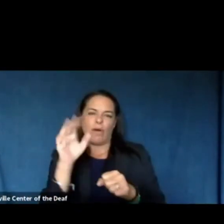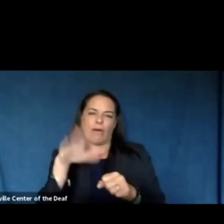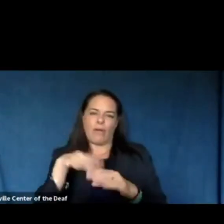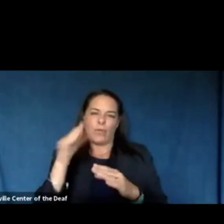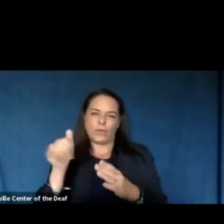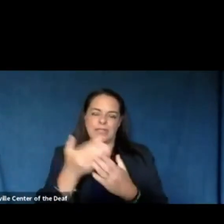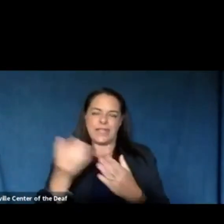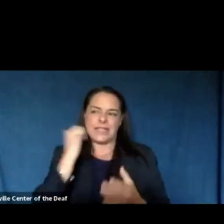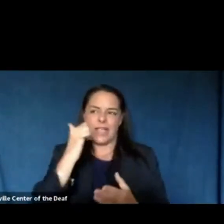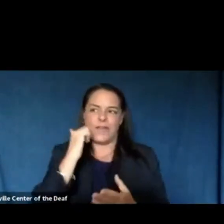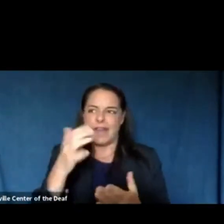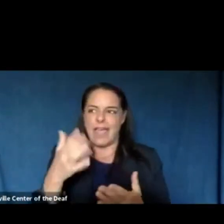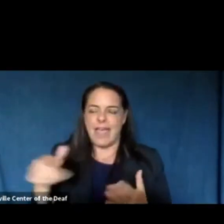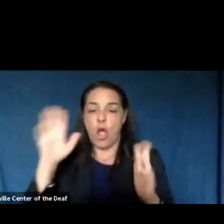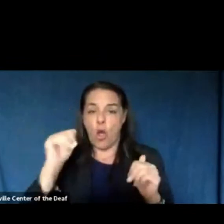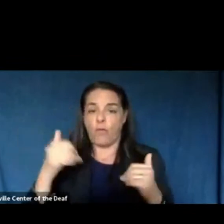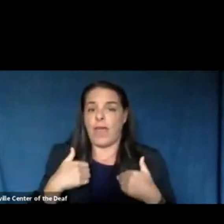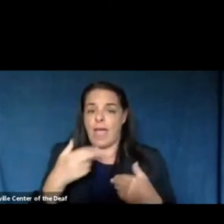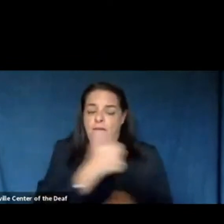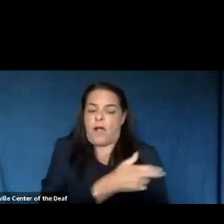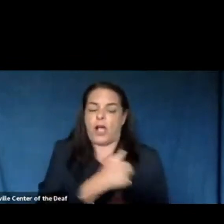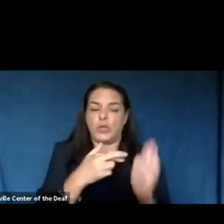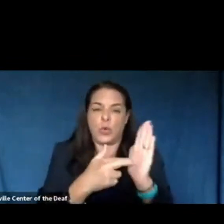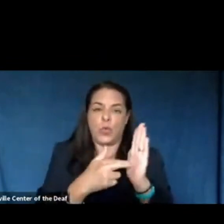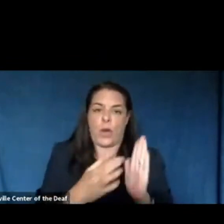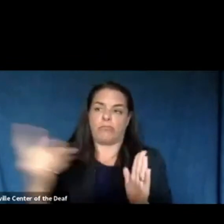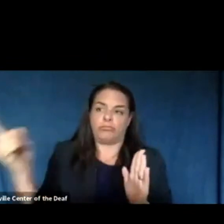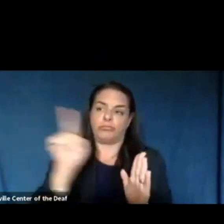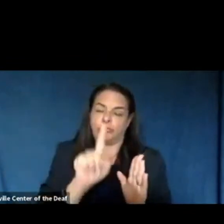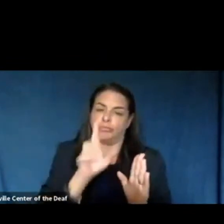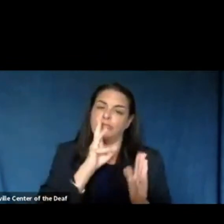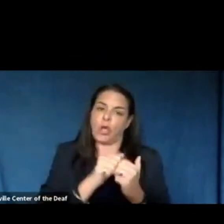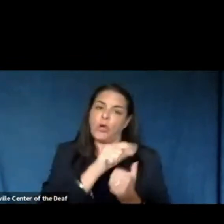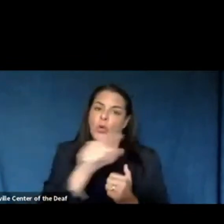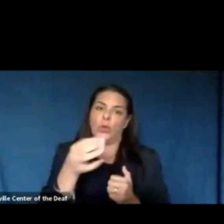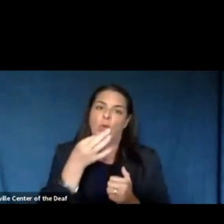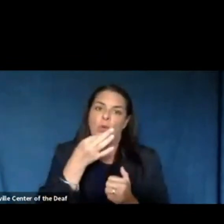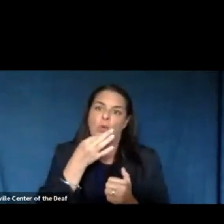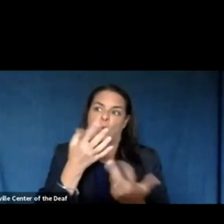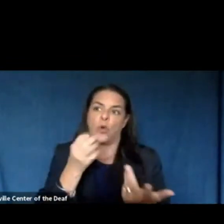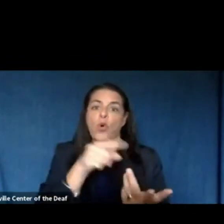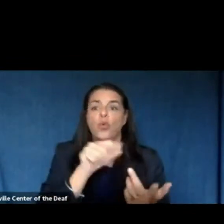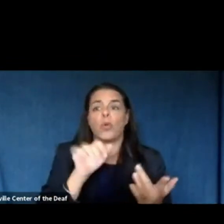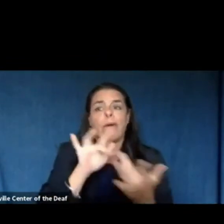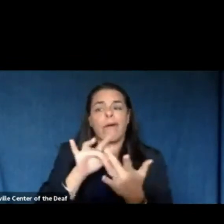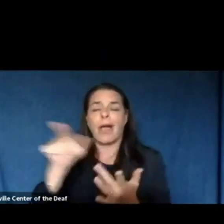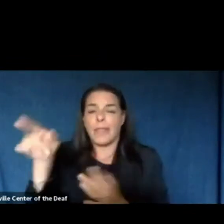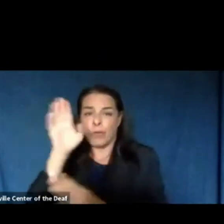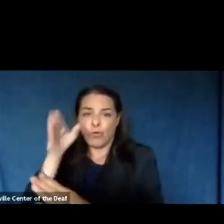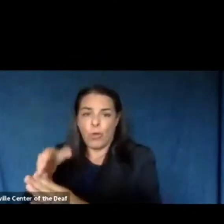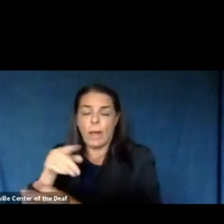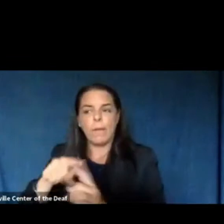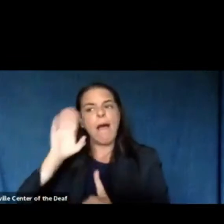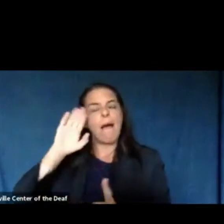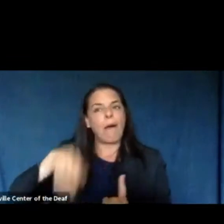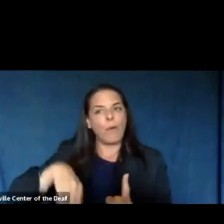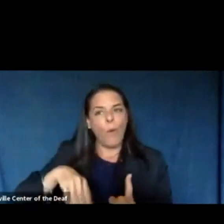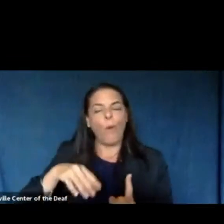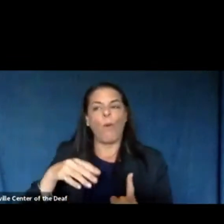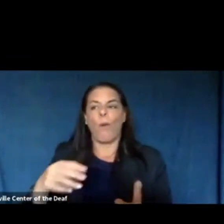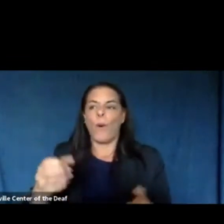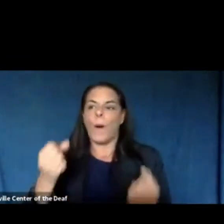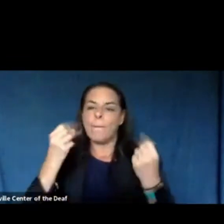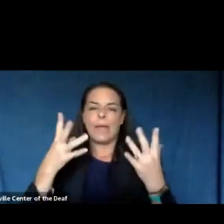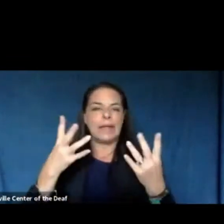a hospital rep back here very soon to talk to you all. Or you can reach out to them directly. But I know that there are a lot of